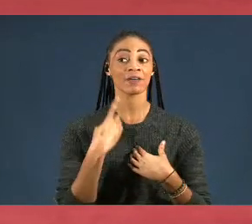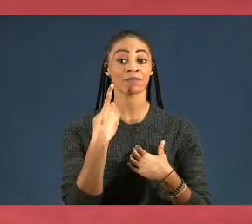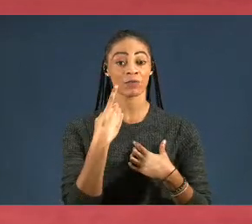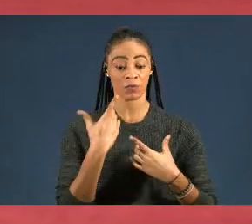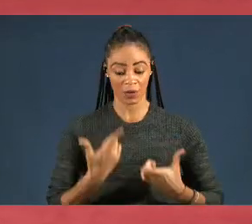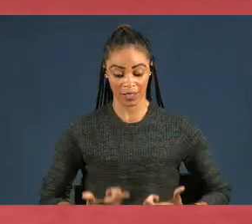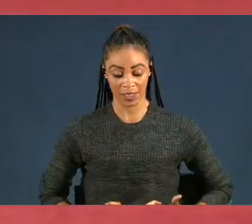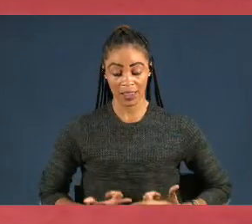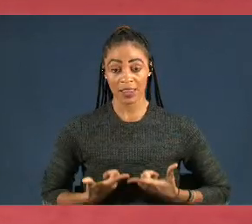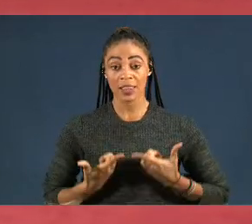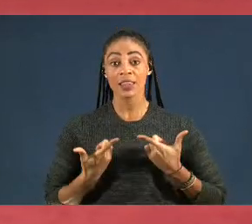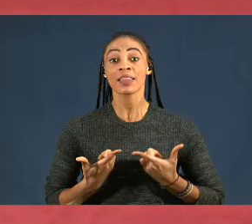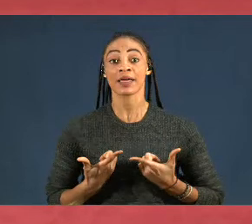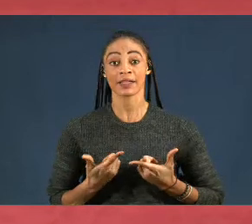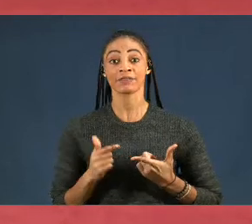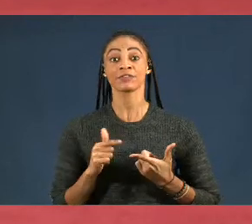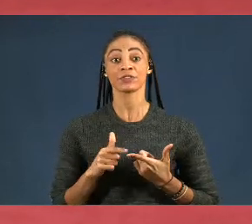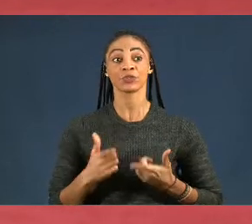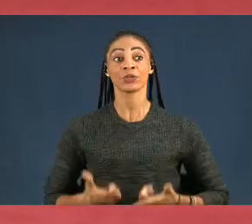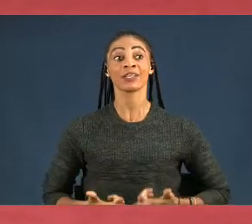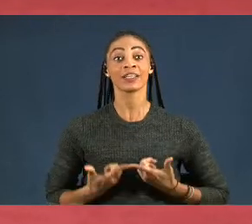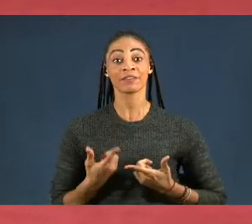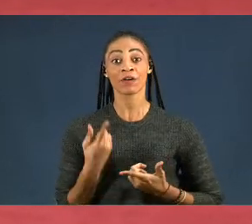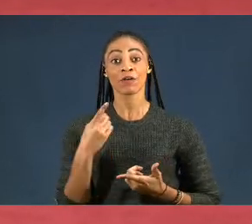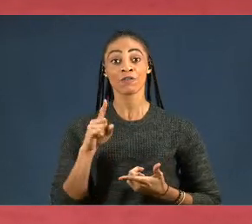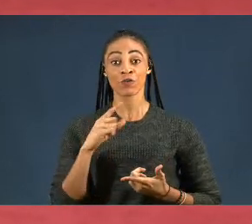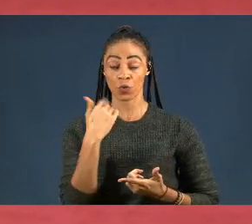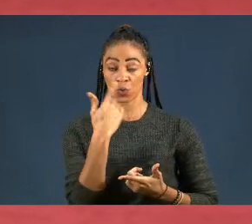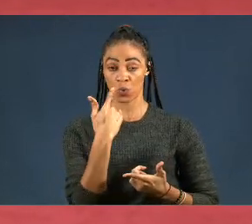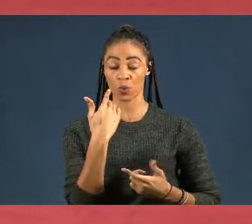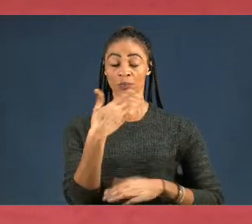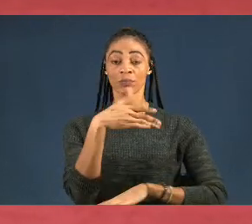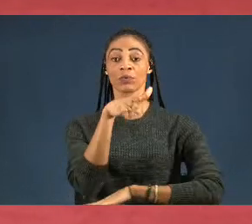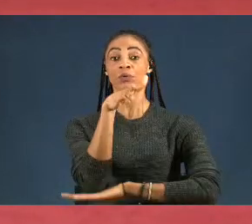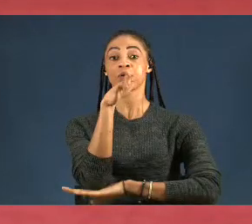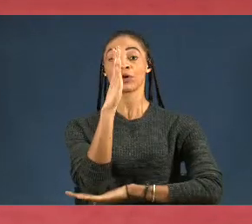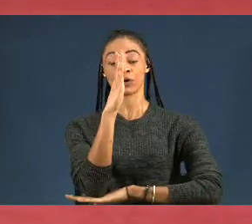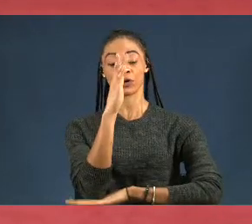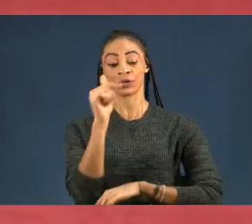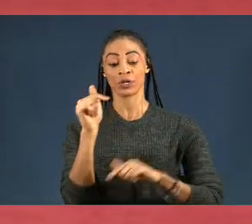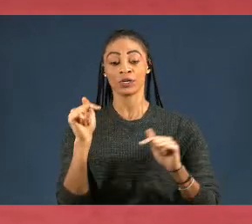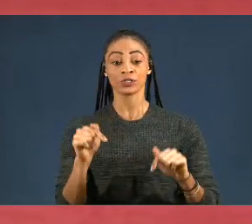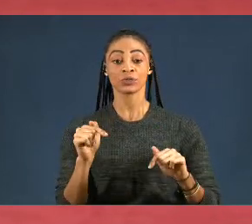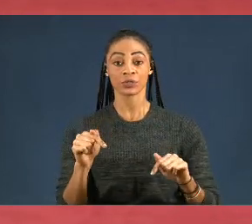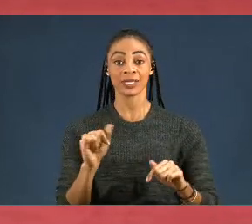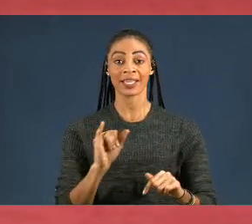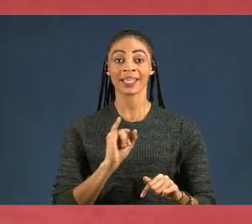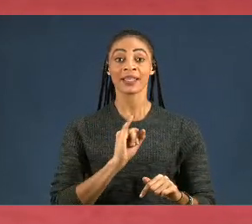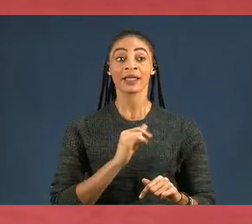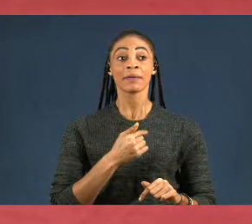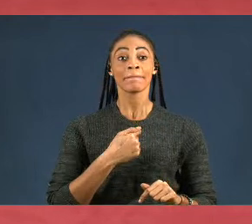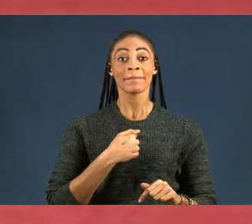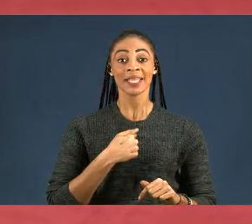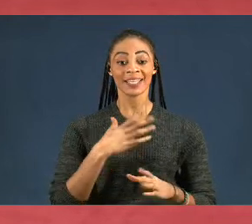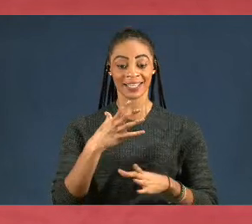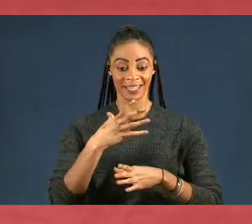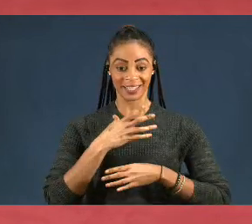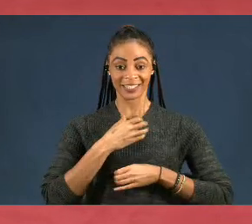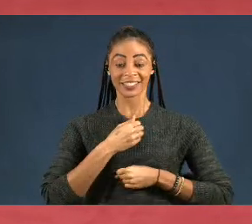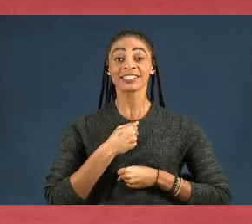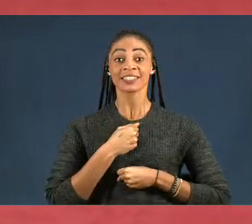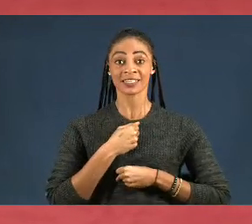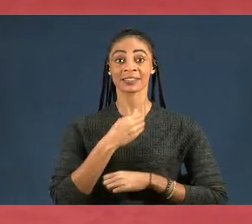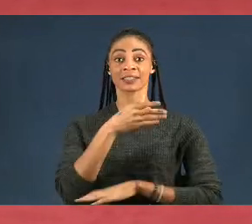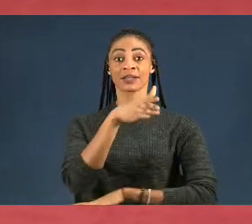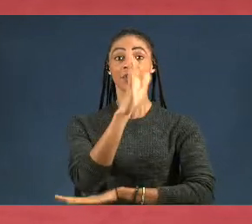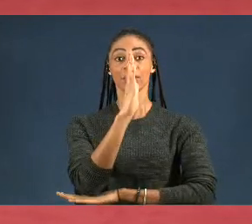going to live it well, and we are going to live it for the Lord. Today, I'm trusting God that there is a family.